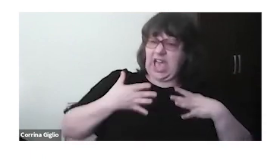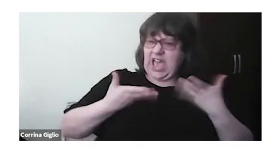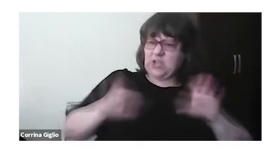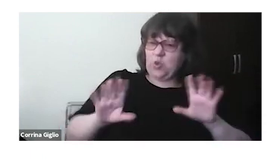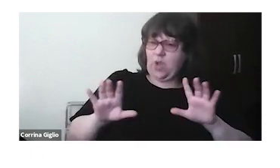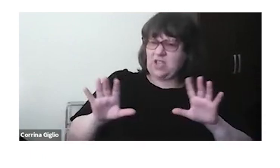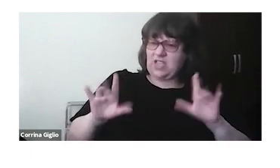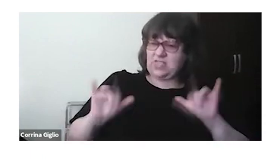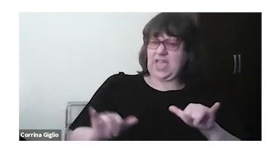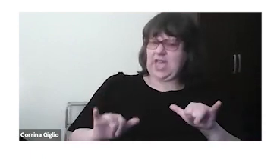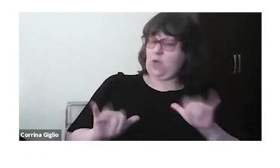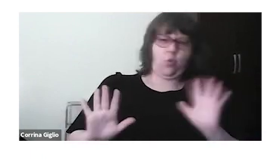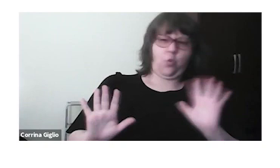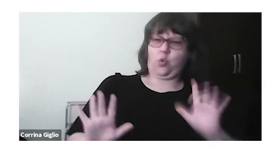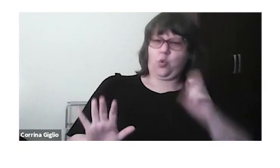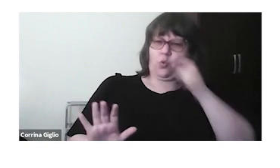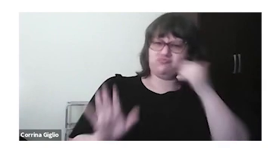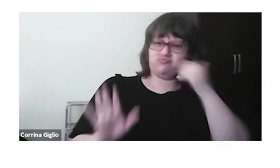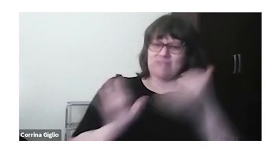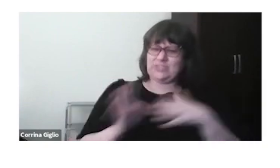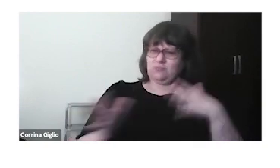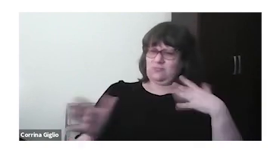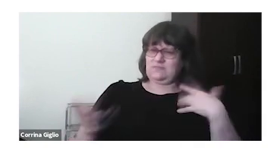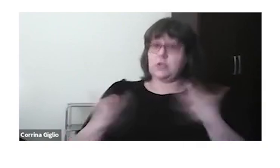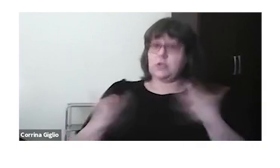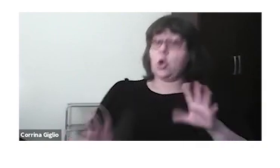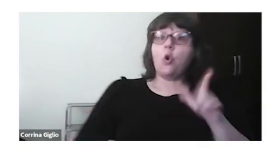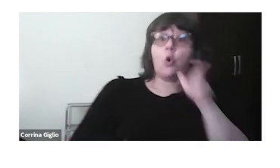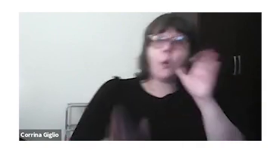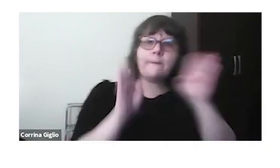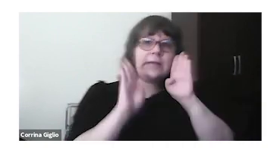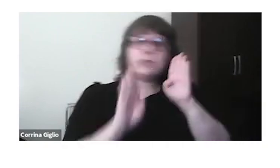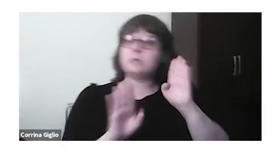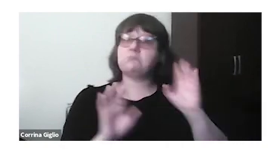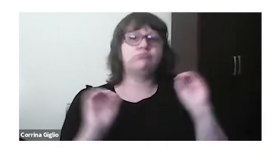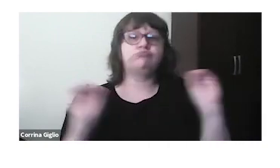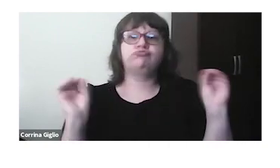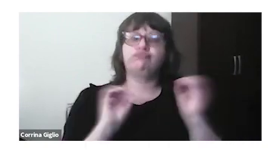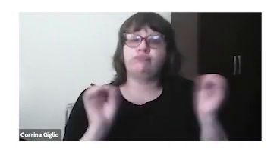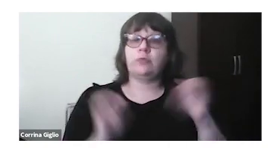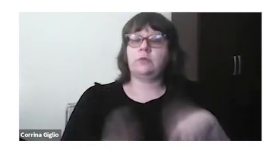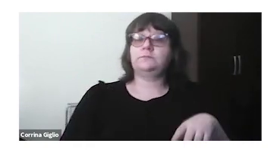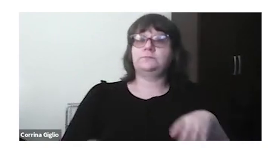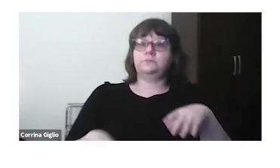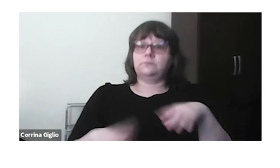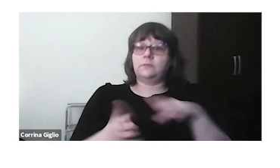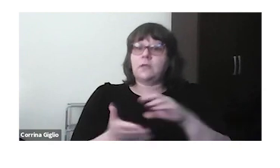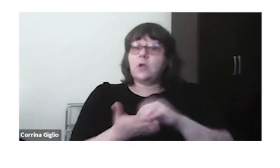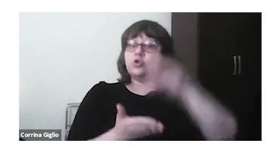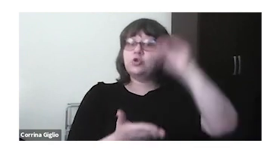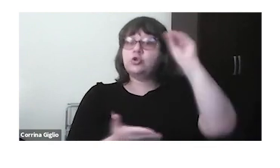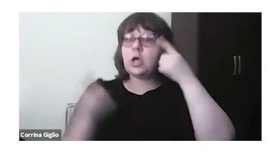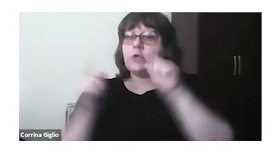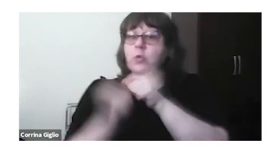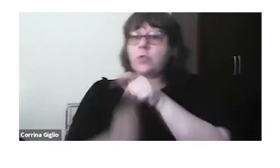racist. And no one listened to her. So and students actually like corroborated like what she was saying, but